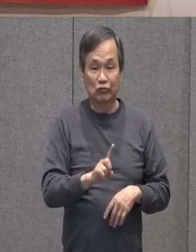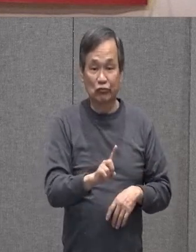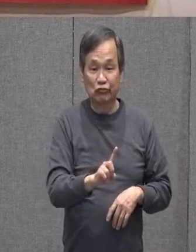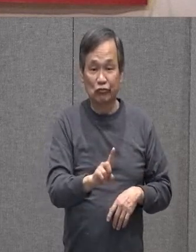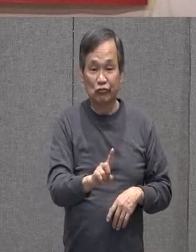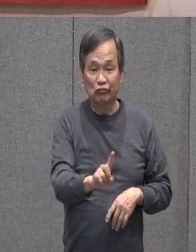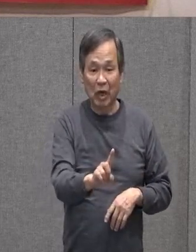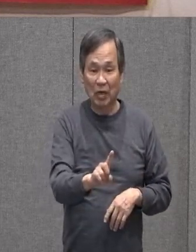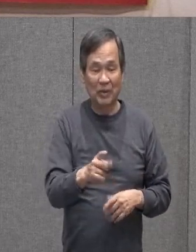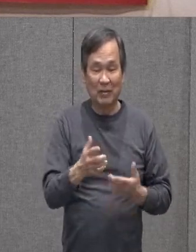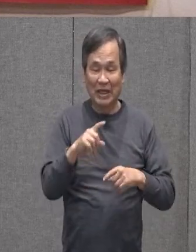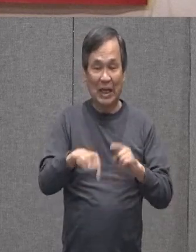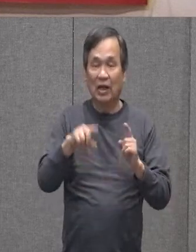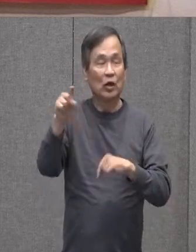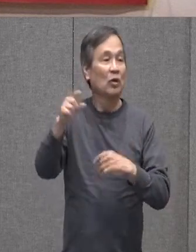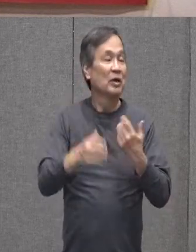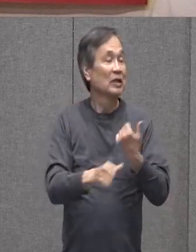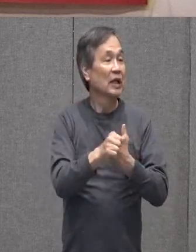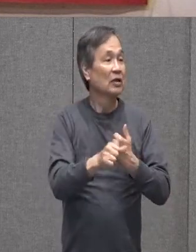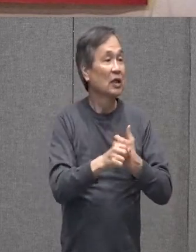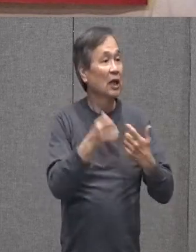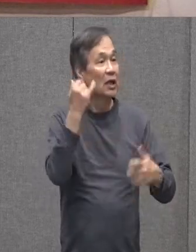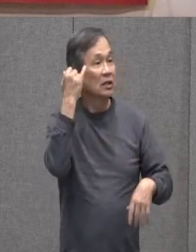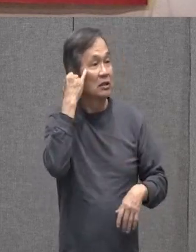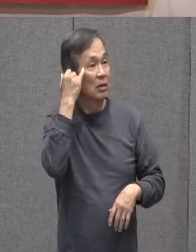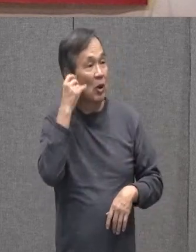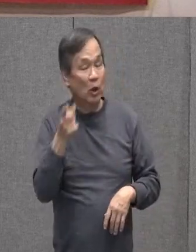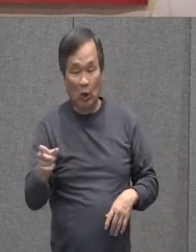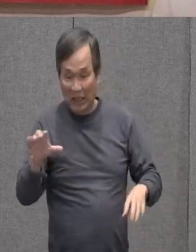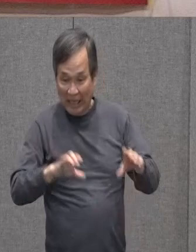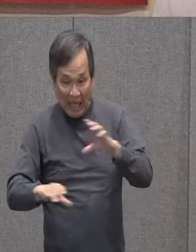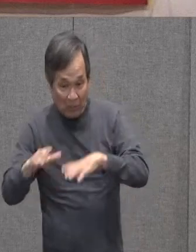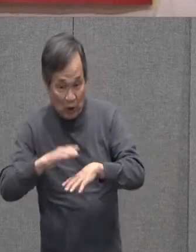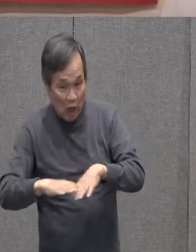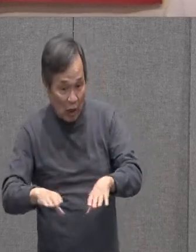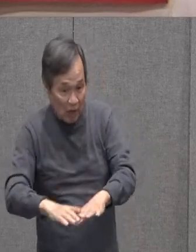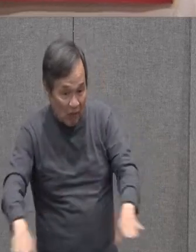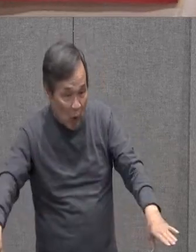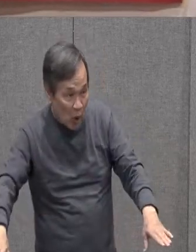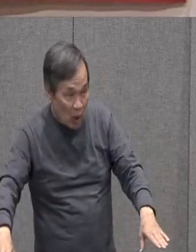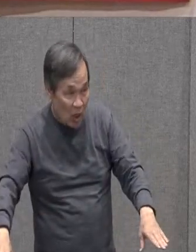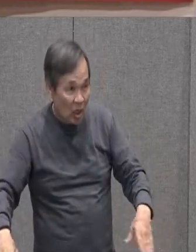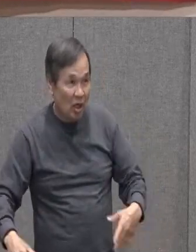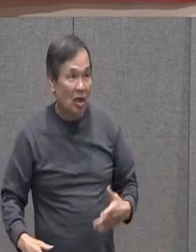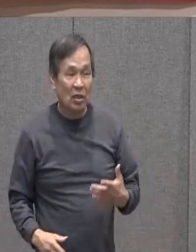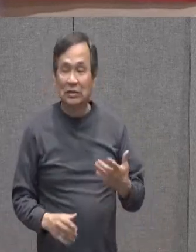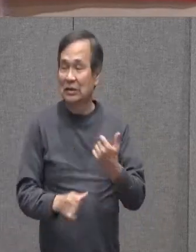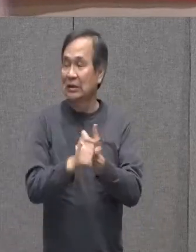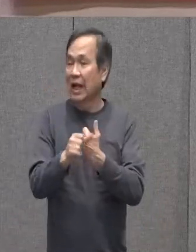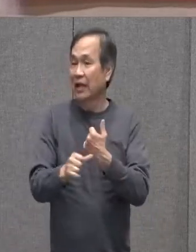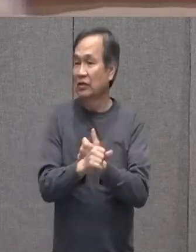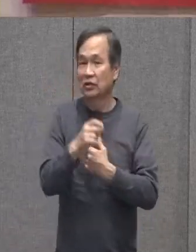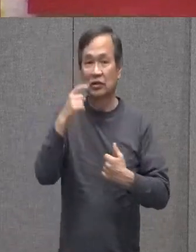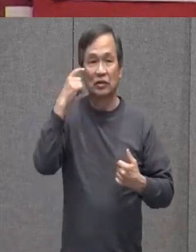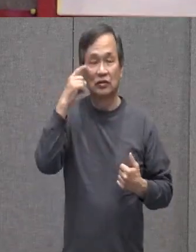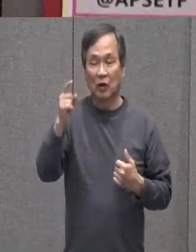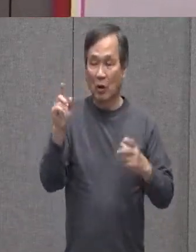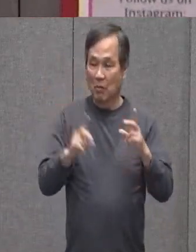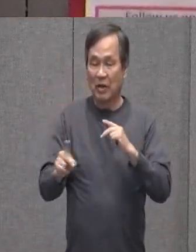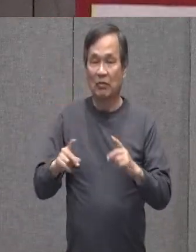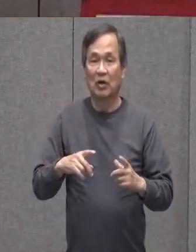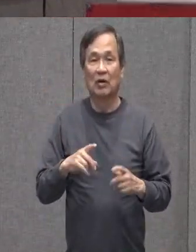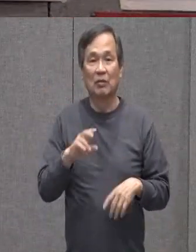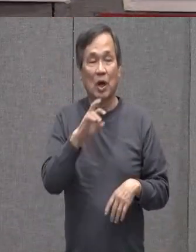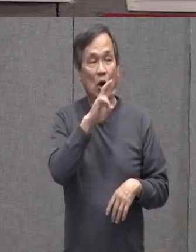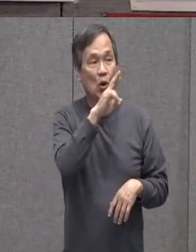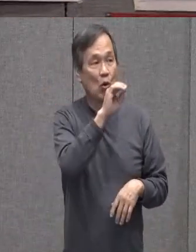that's dangerous. For example, maybe there's dangerous chemicals on the floor. Yeah. Well, that is very hazardous to us humans, but for a